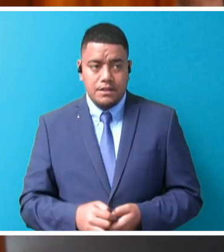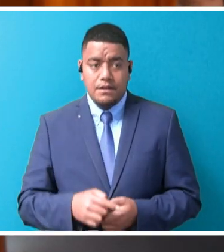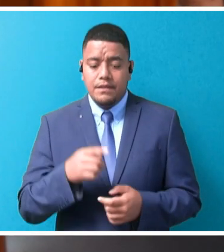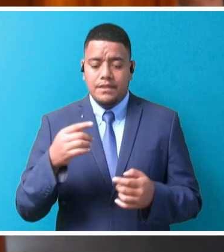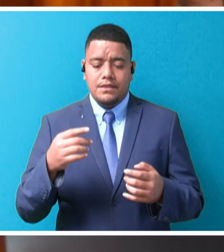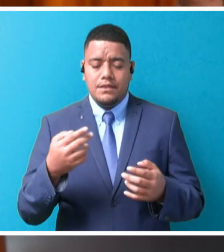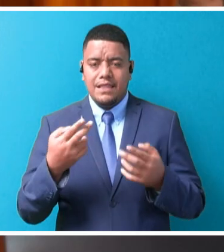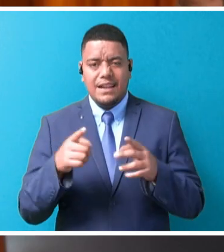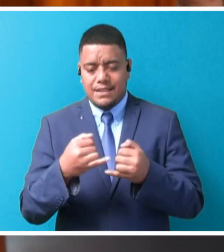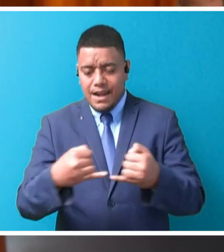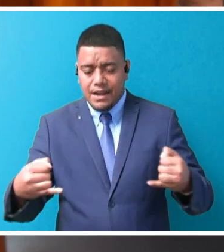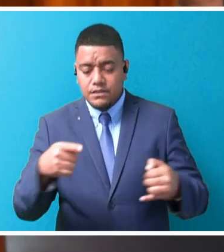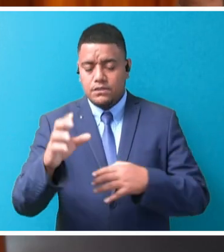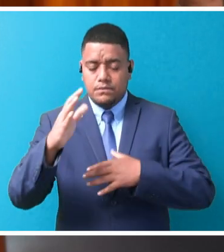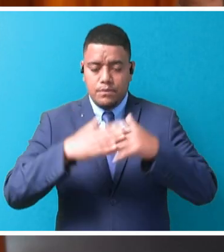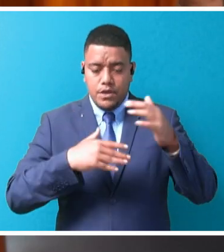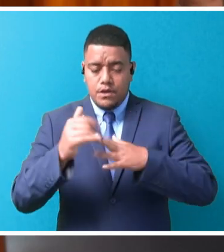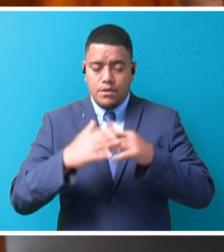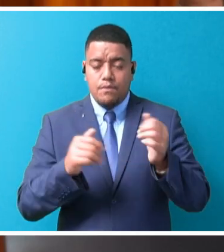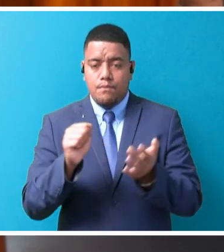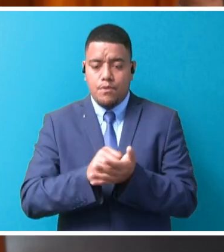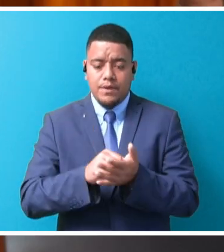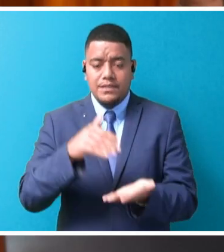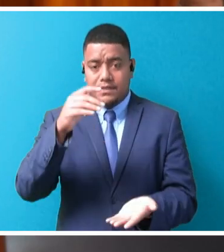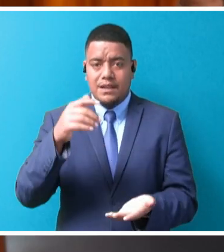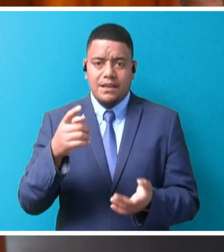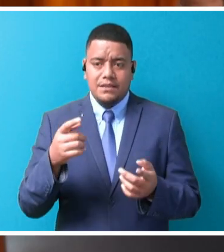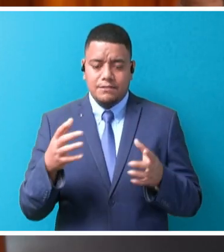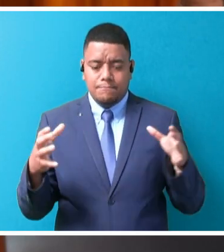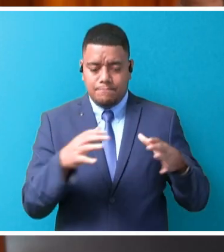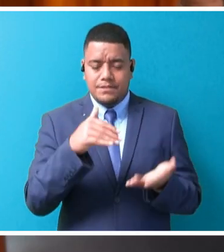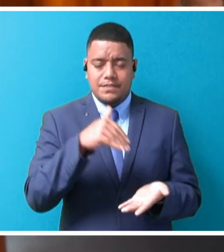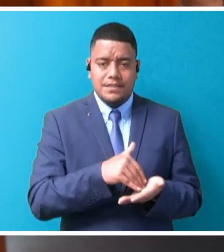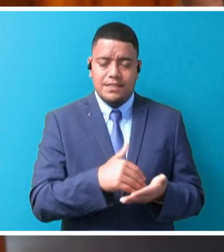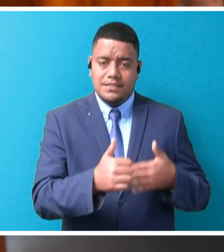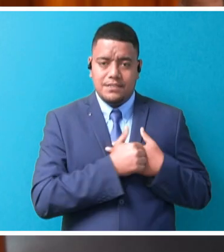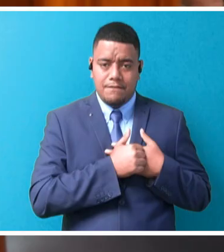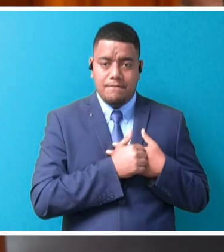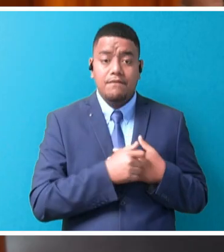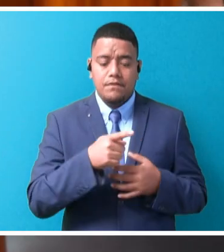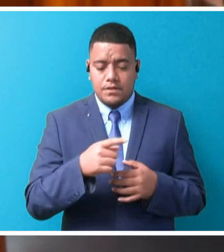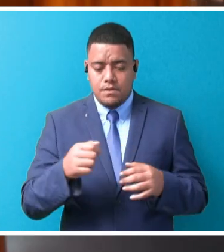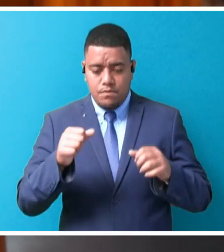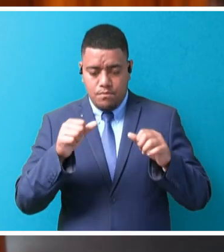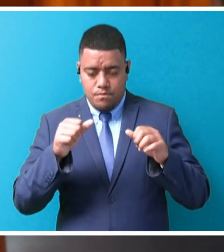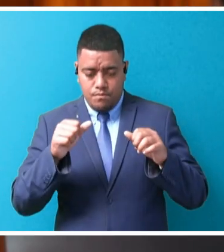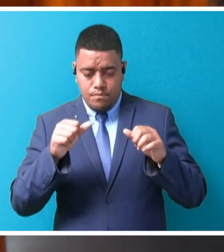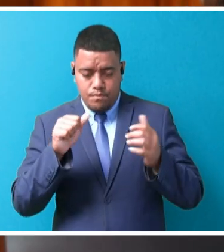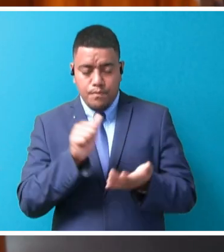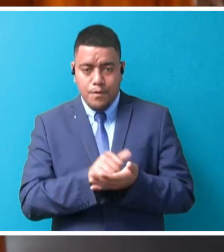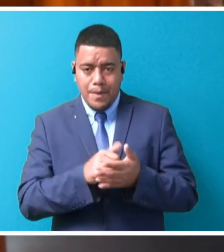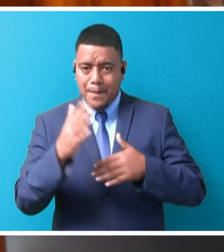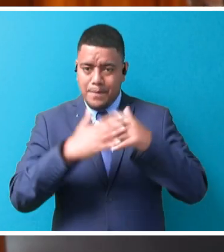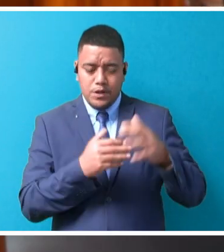for constructing and retrofitting evacuation centers. The guideline is to provide structural and humanitarian standards